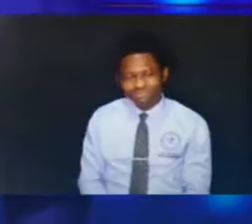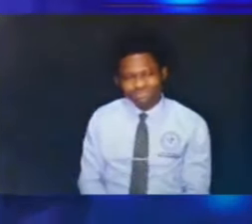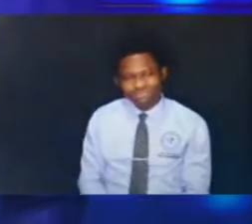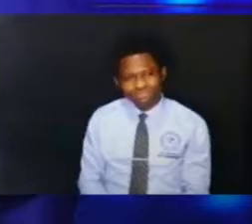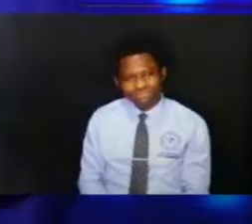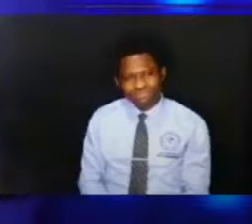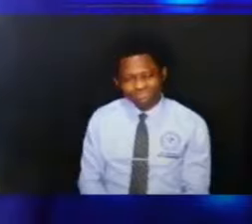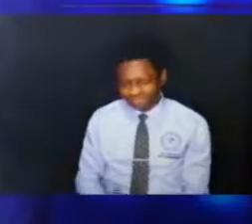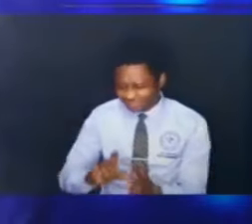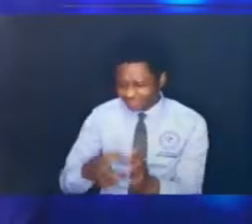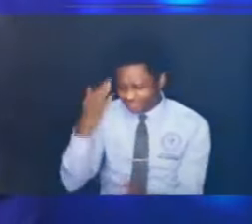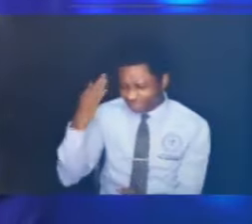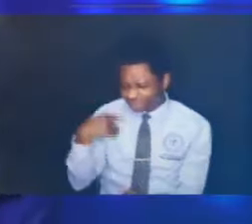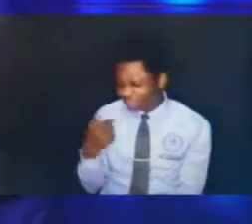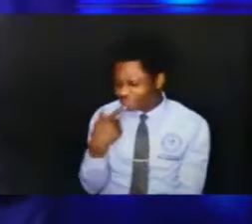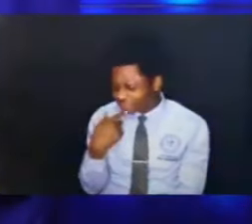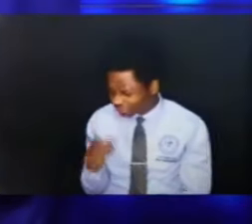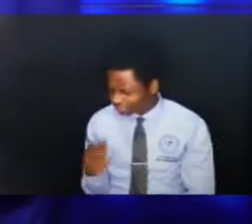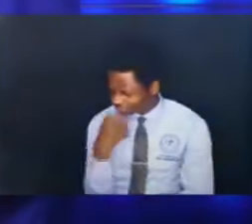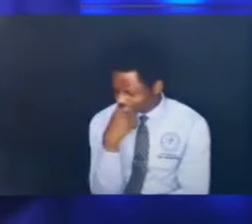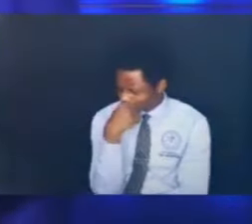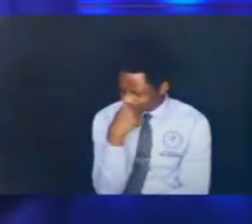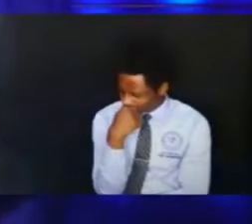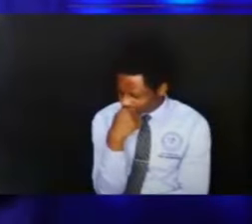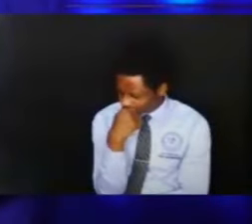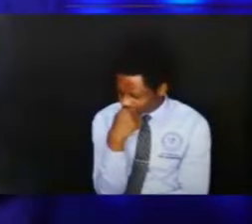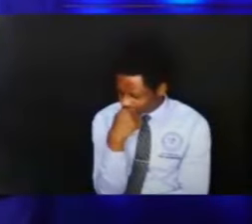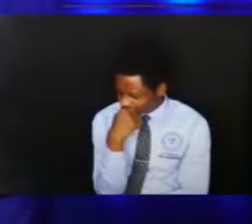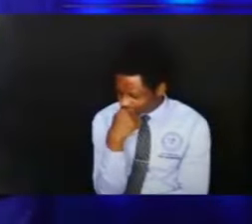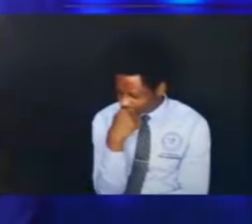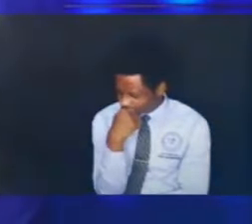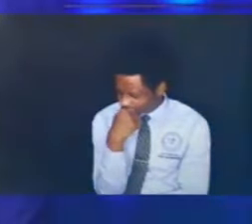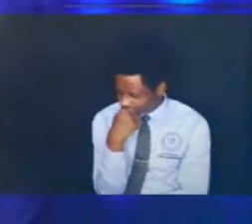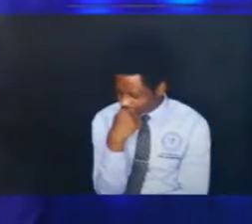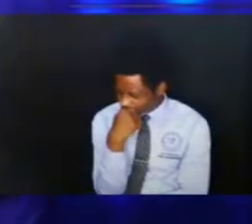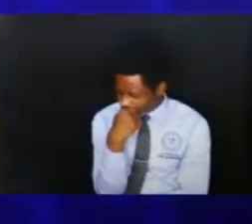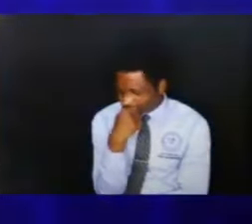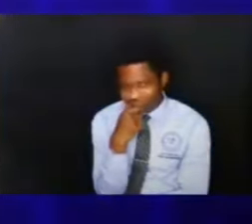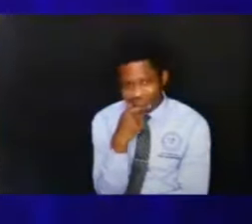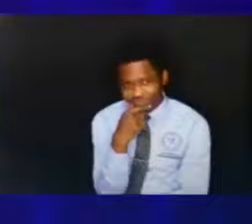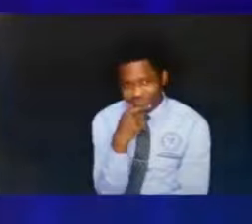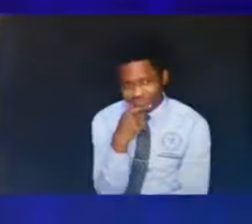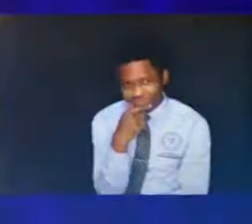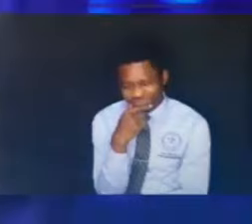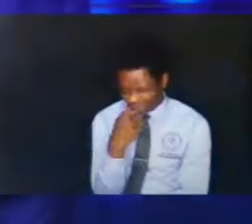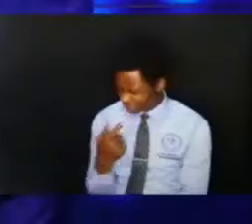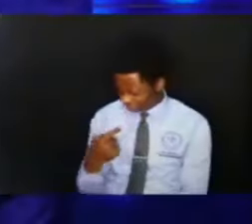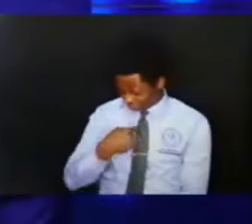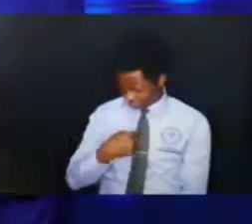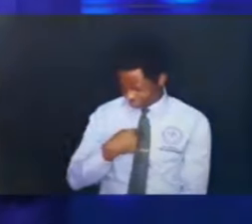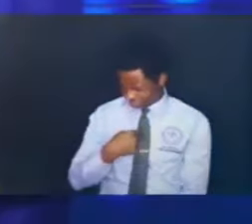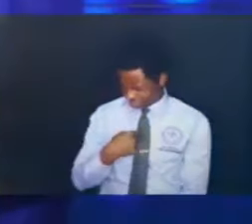ding, sorry ding. Then the head teacher said, "Anna, church of open you say." See, I'm a chorister in this church. Otherwise, I would have joined your church.